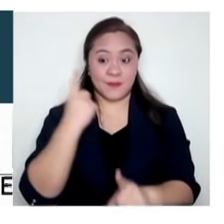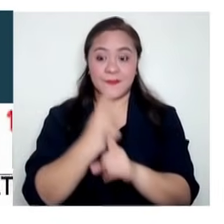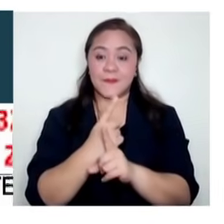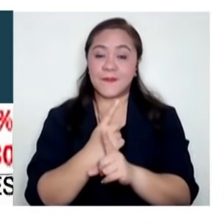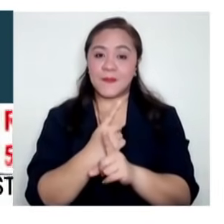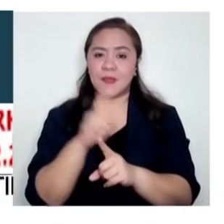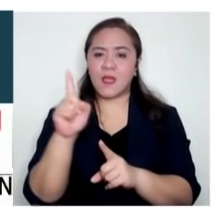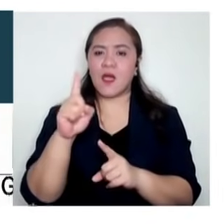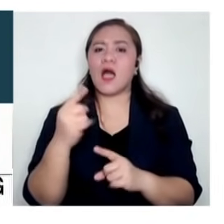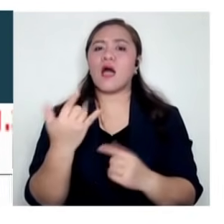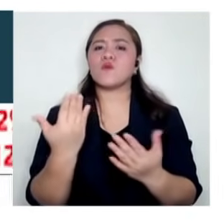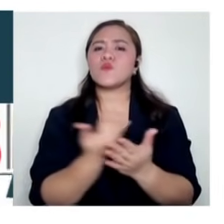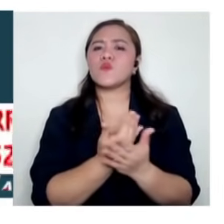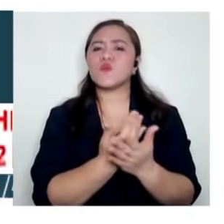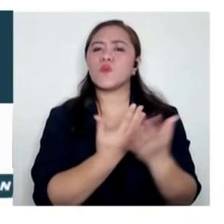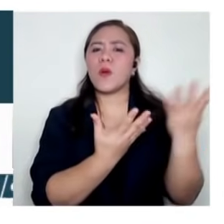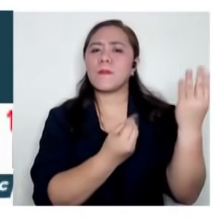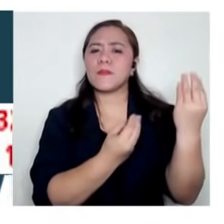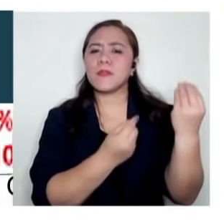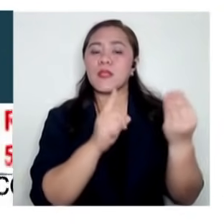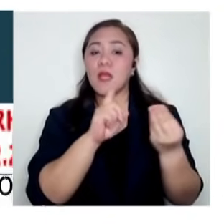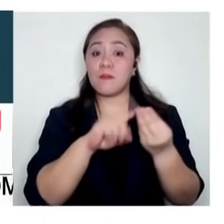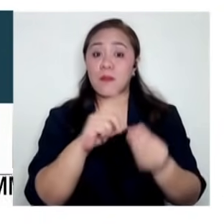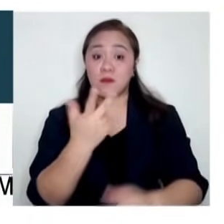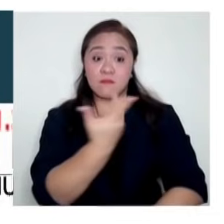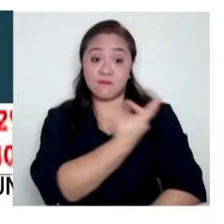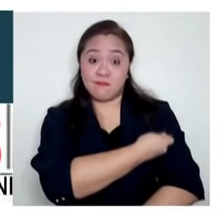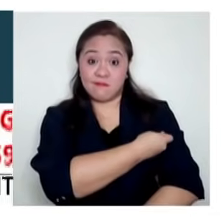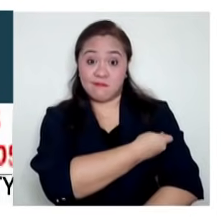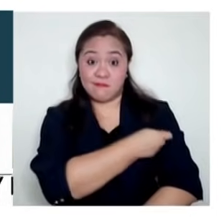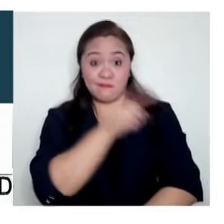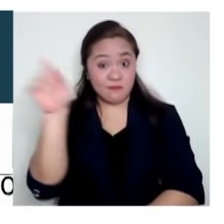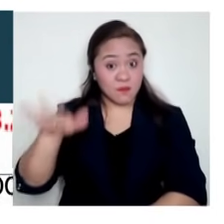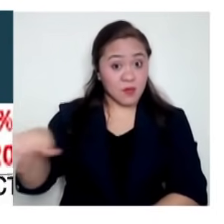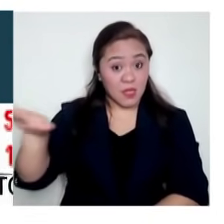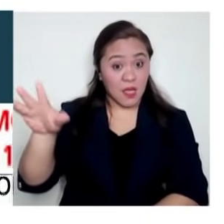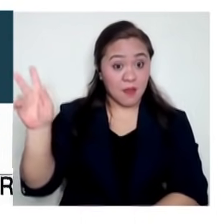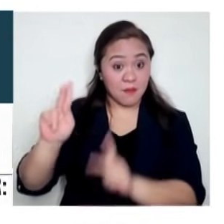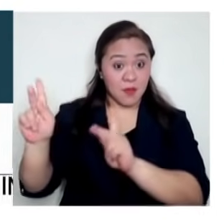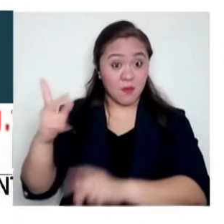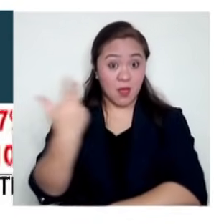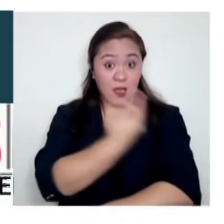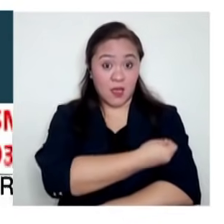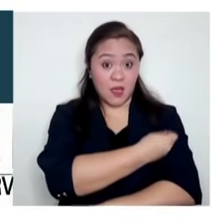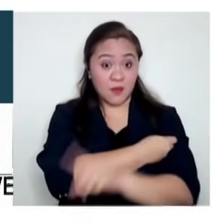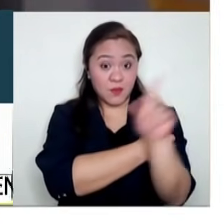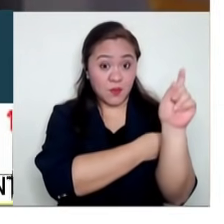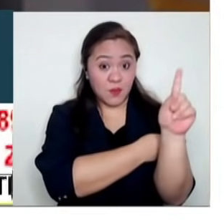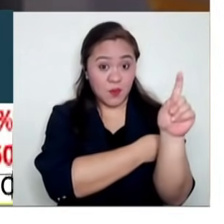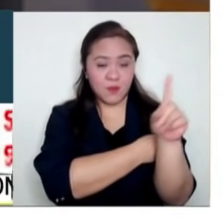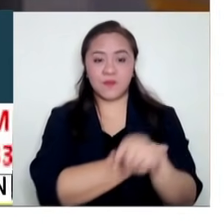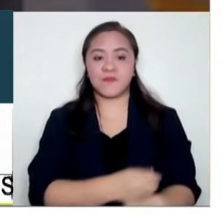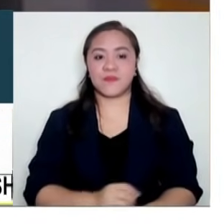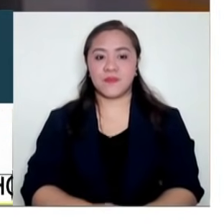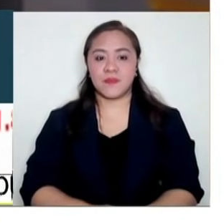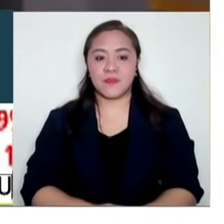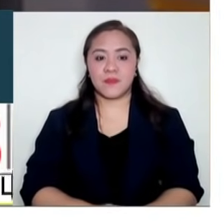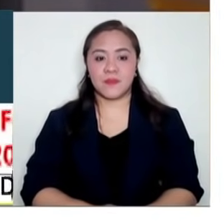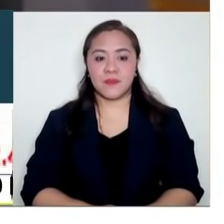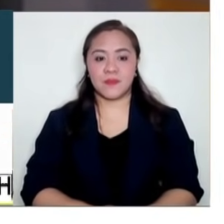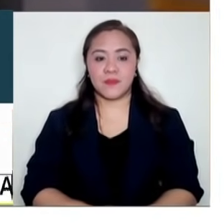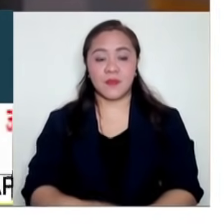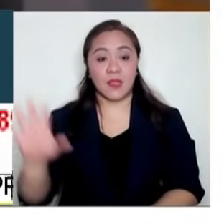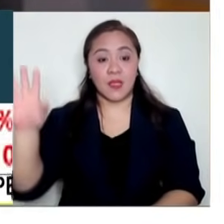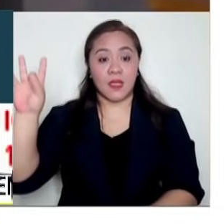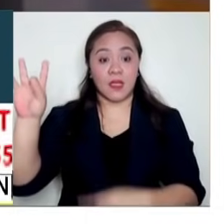what's the latest on their vaccination? Have they been vaccinated? All of these 8 active individuals for now